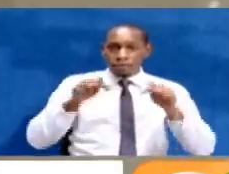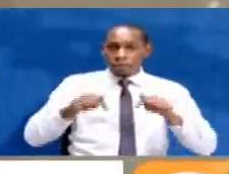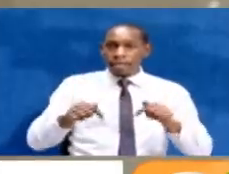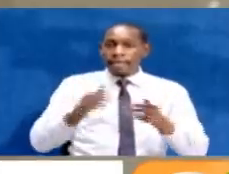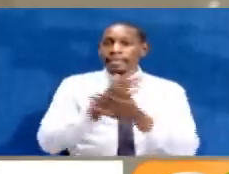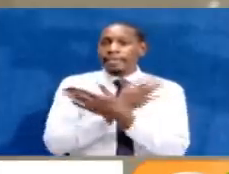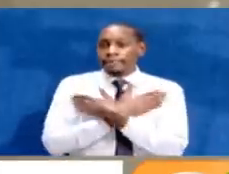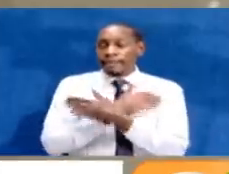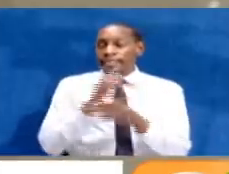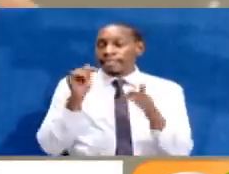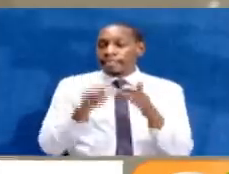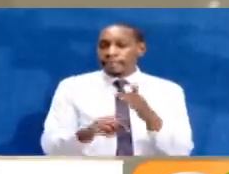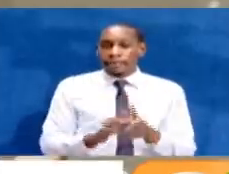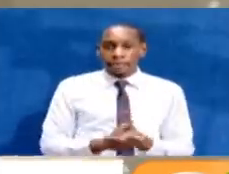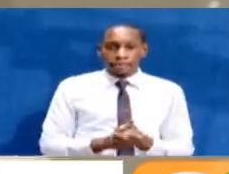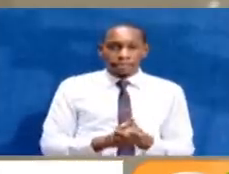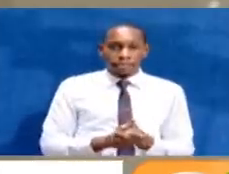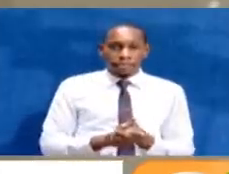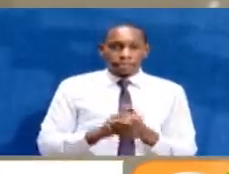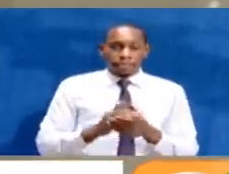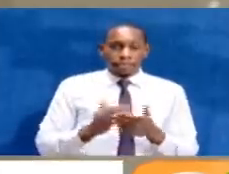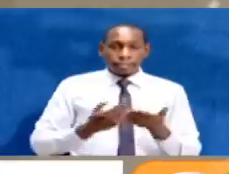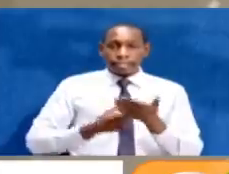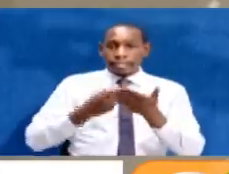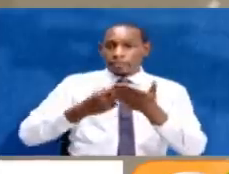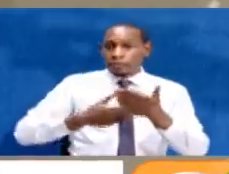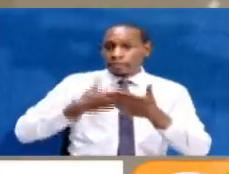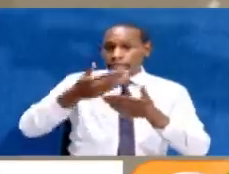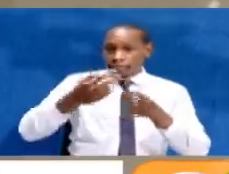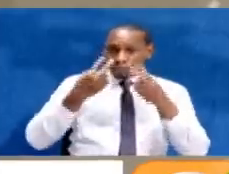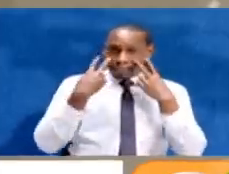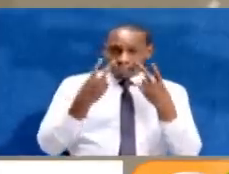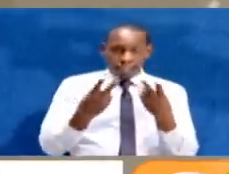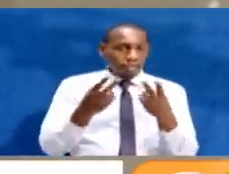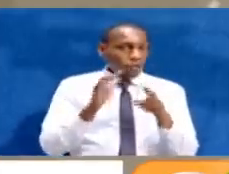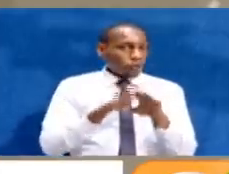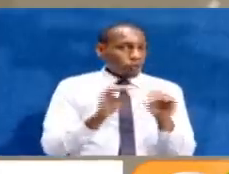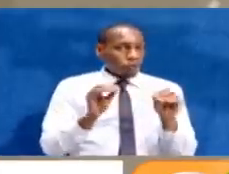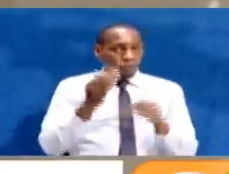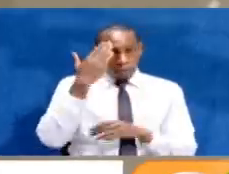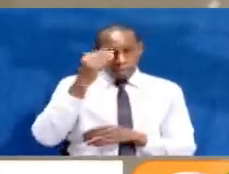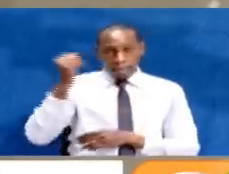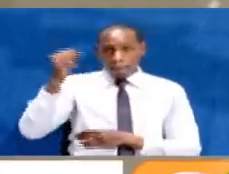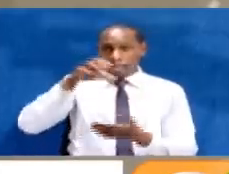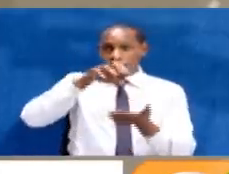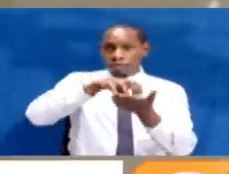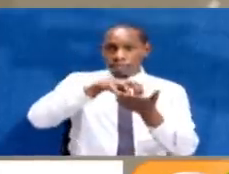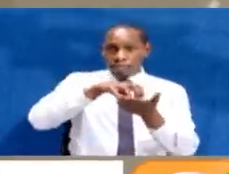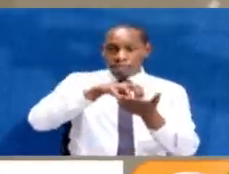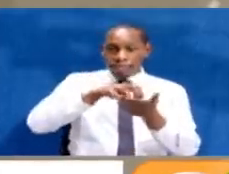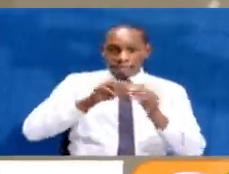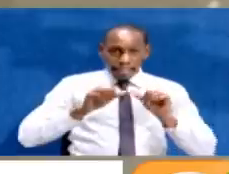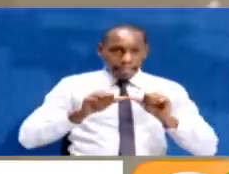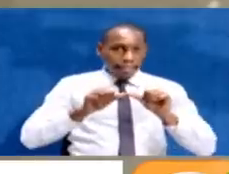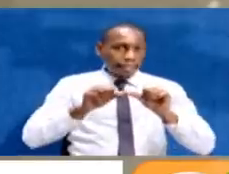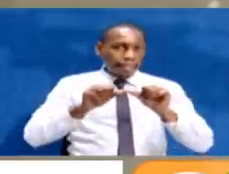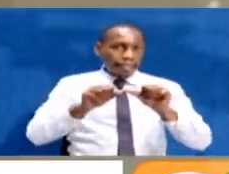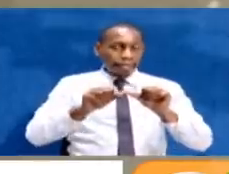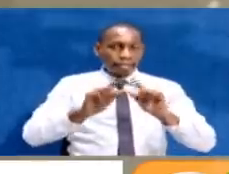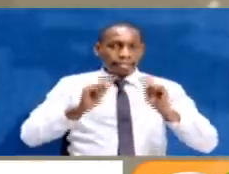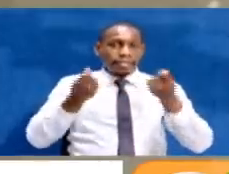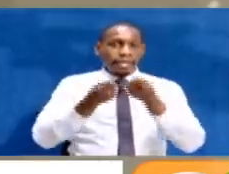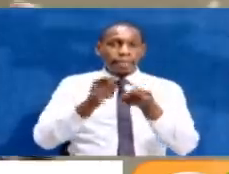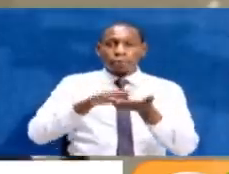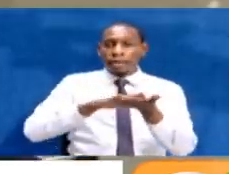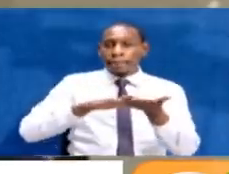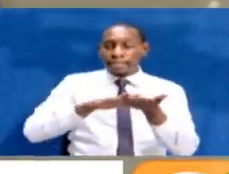friends. And the next discussion that you will see, unfortunately, because the nature of our politics is still quite ethnic